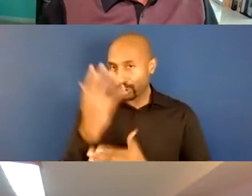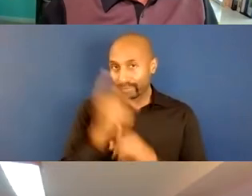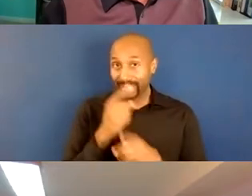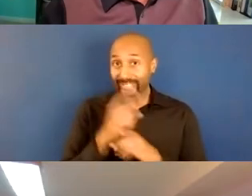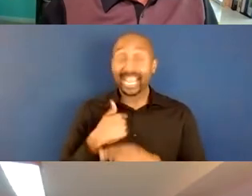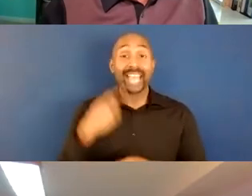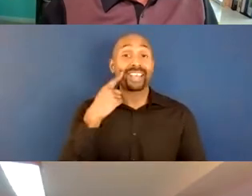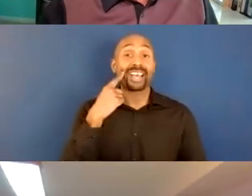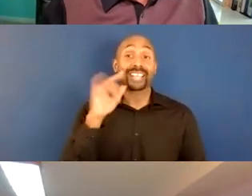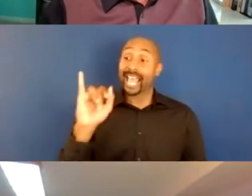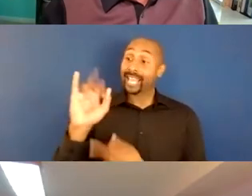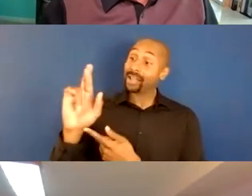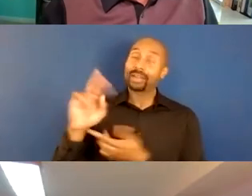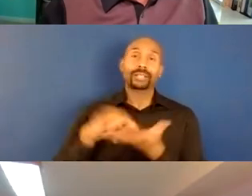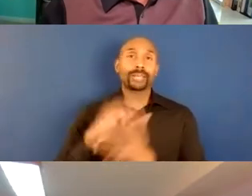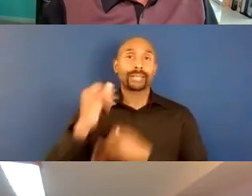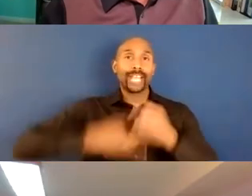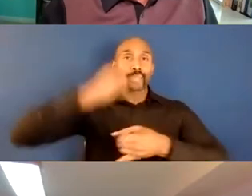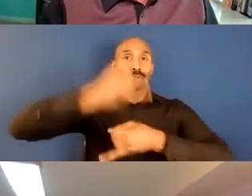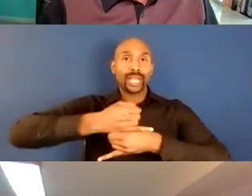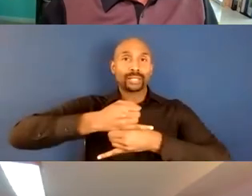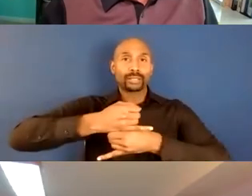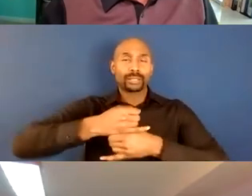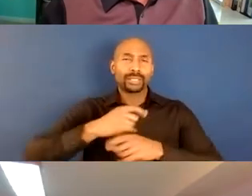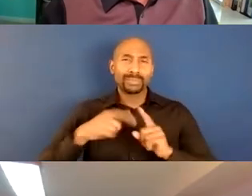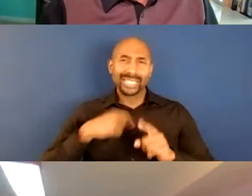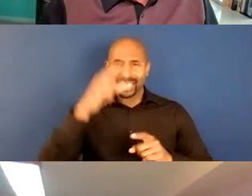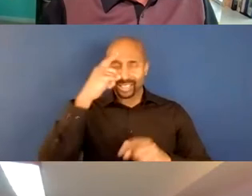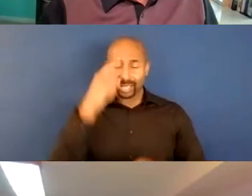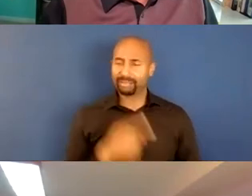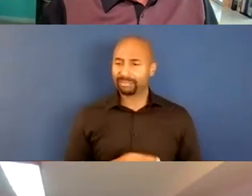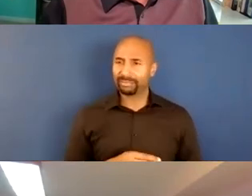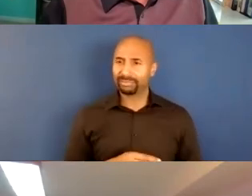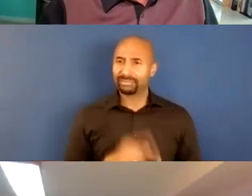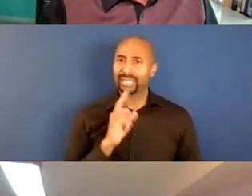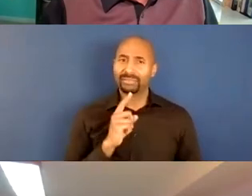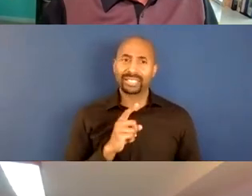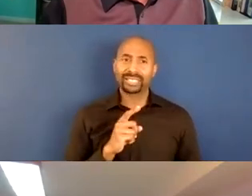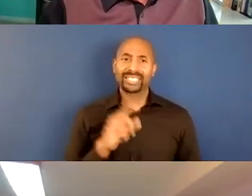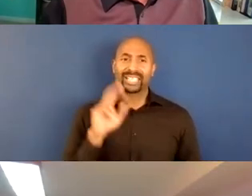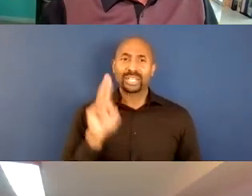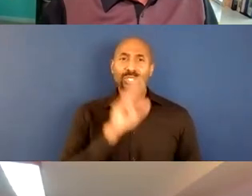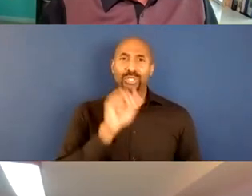occurred to me that it would be a US-centered, US-centric,